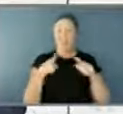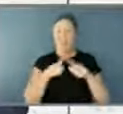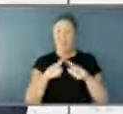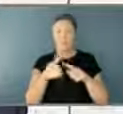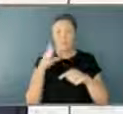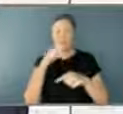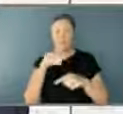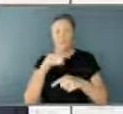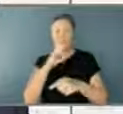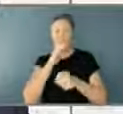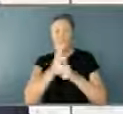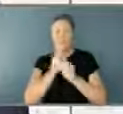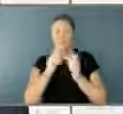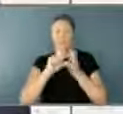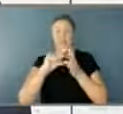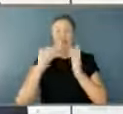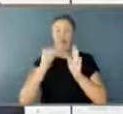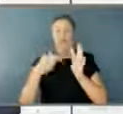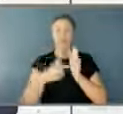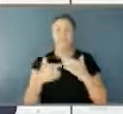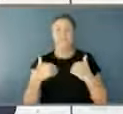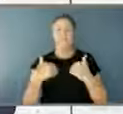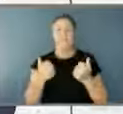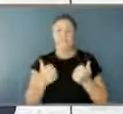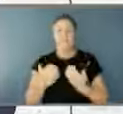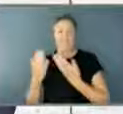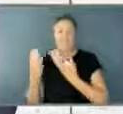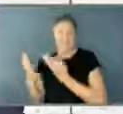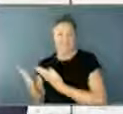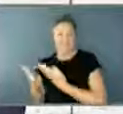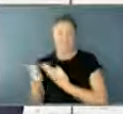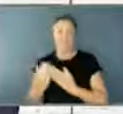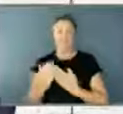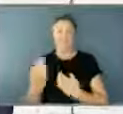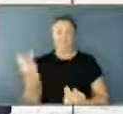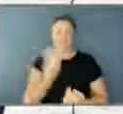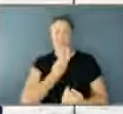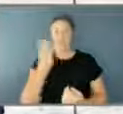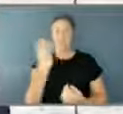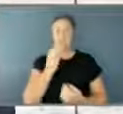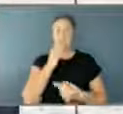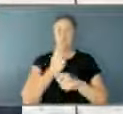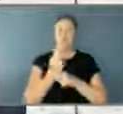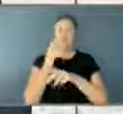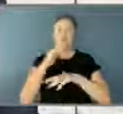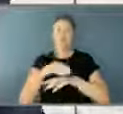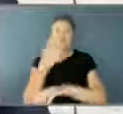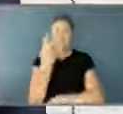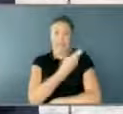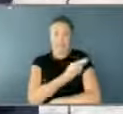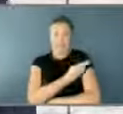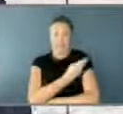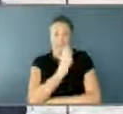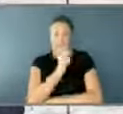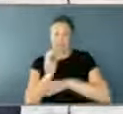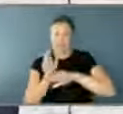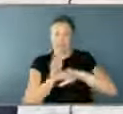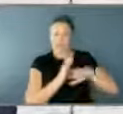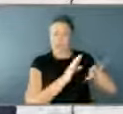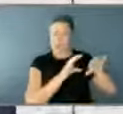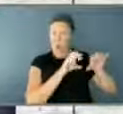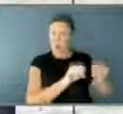be making a number of announcements on vaccines, and I'll come to that in a moment, but let me deal with two other